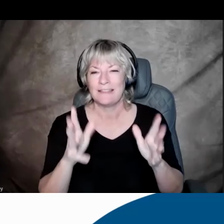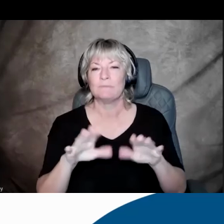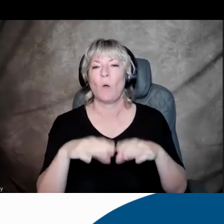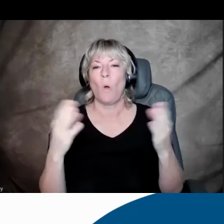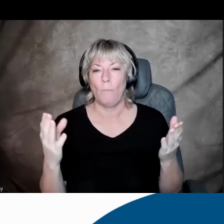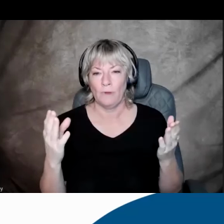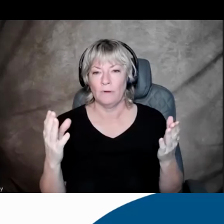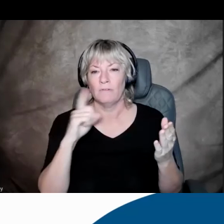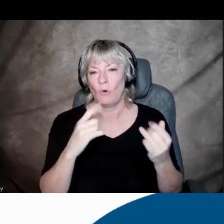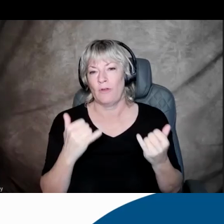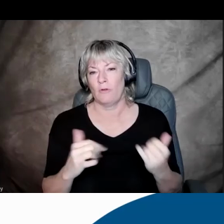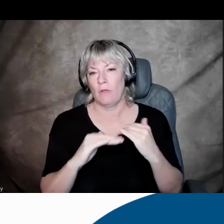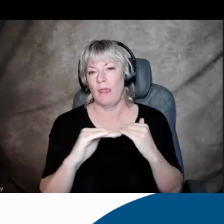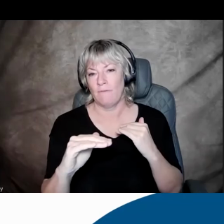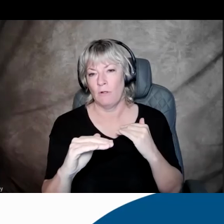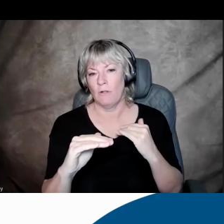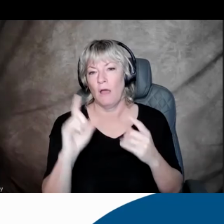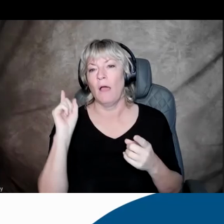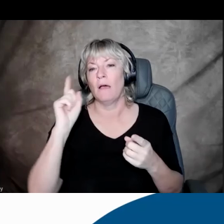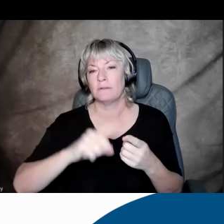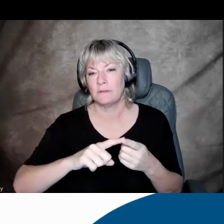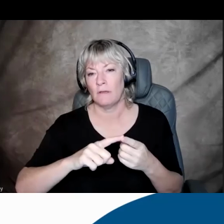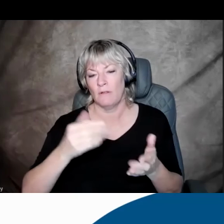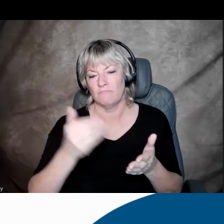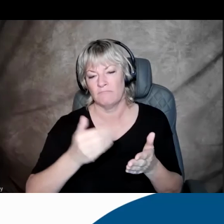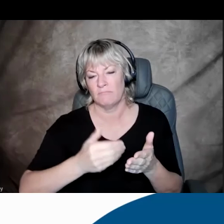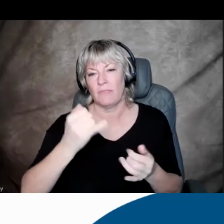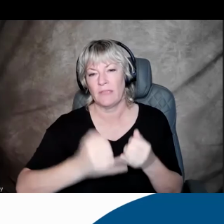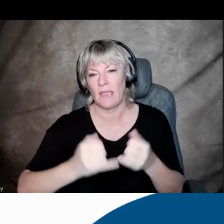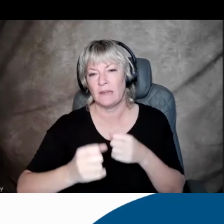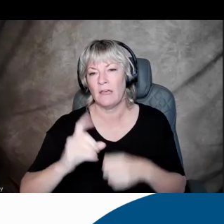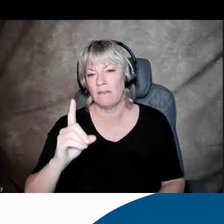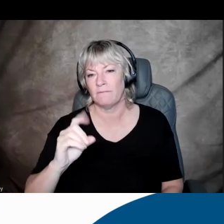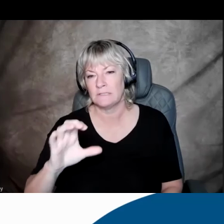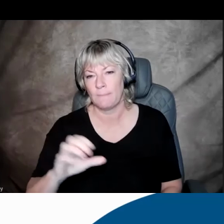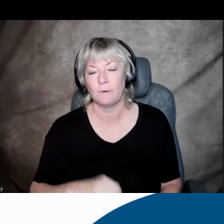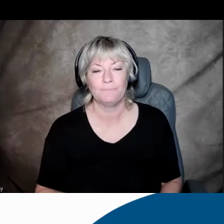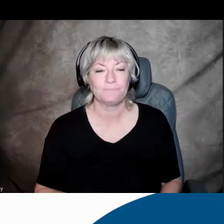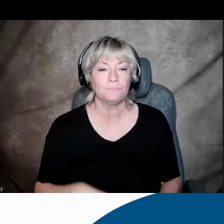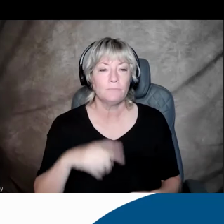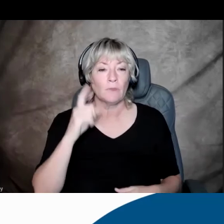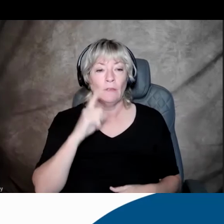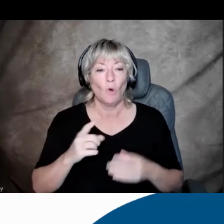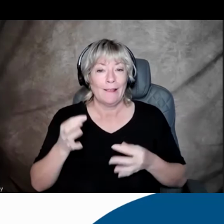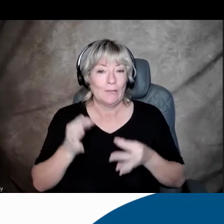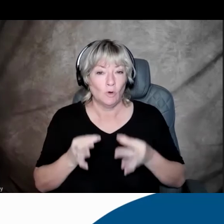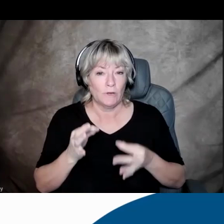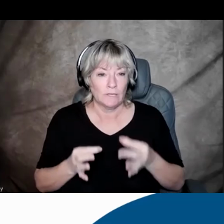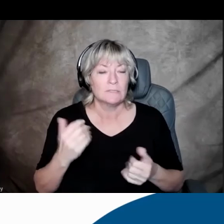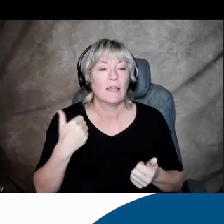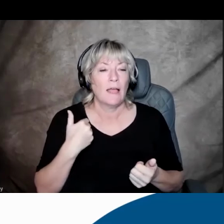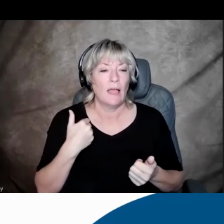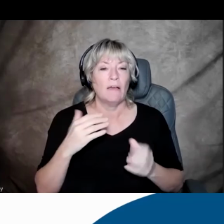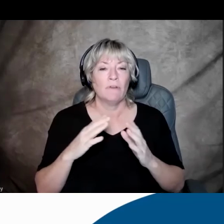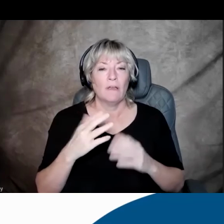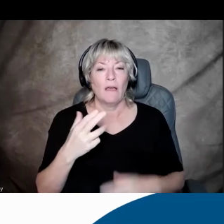current levels through very close to the end of December. On the hearing front, there was actually a House